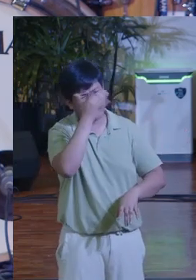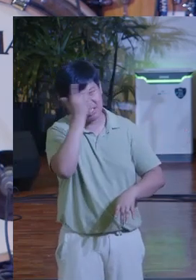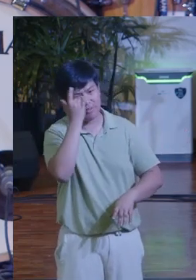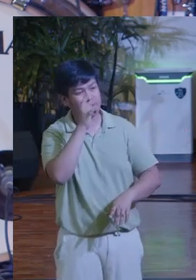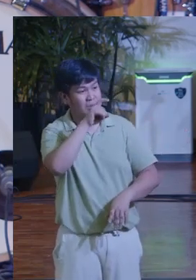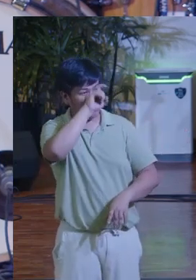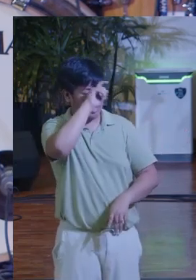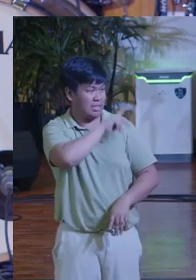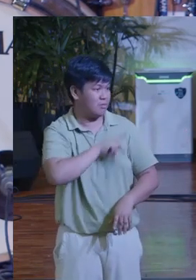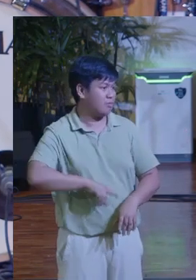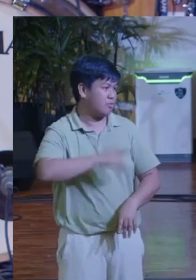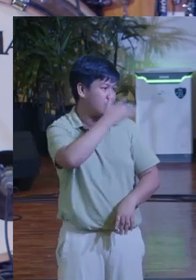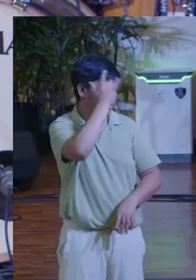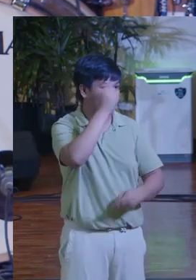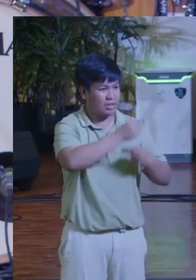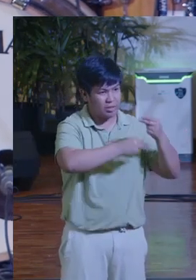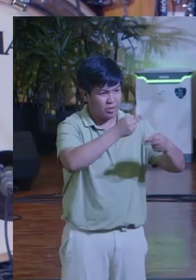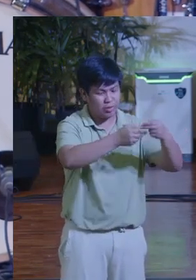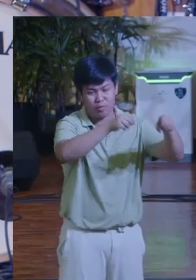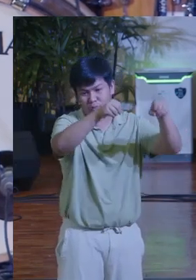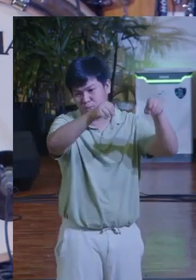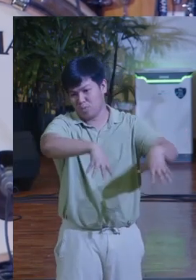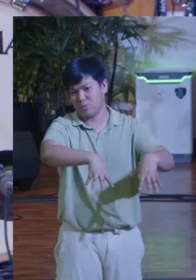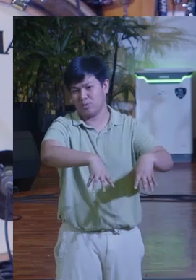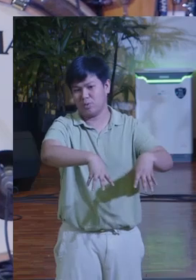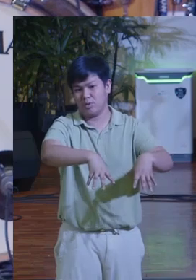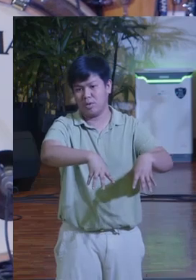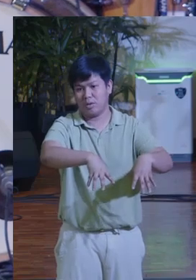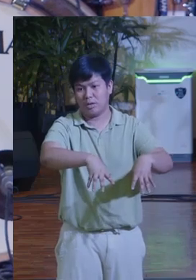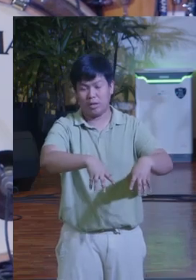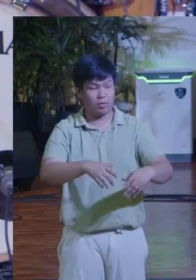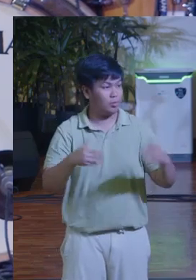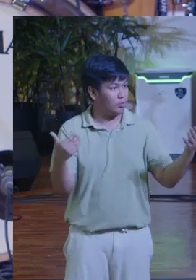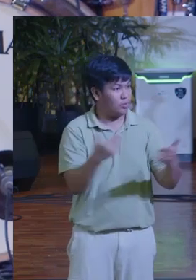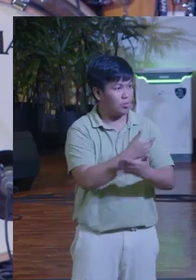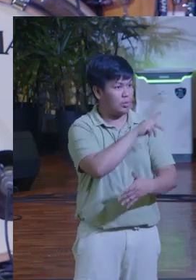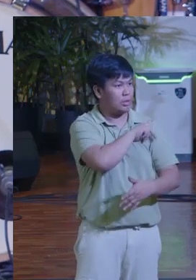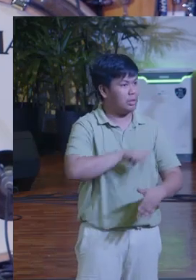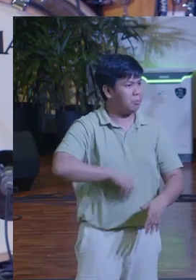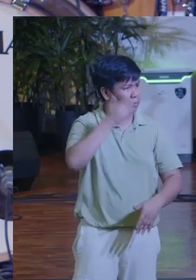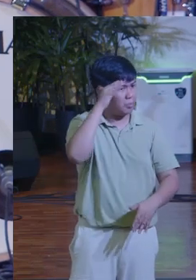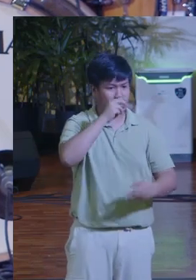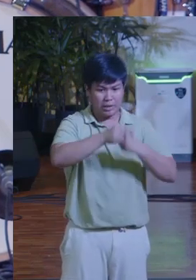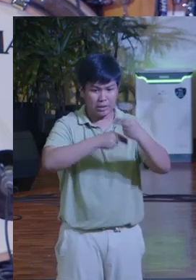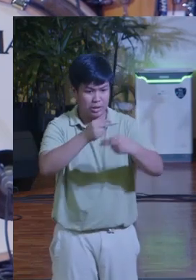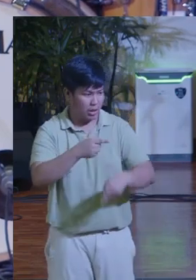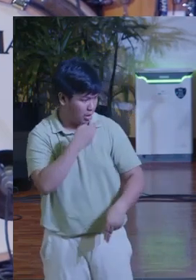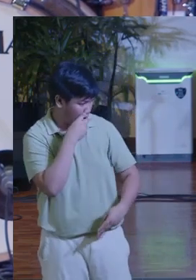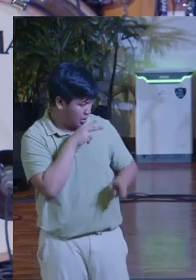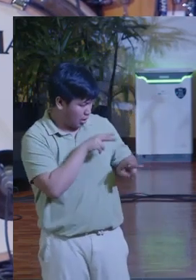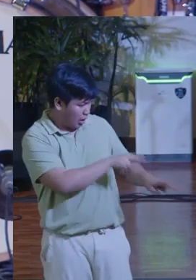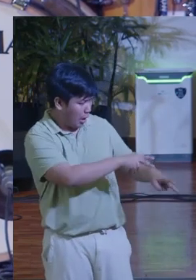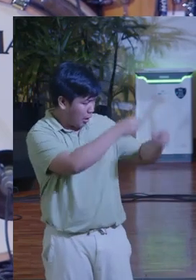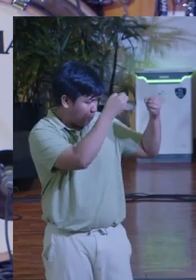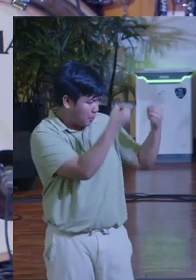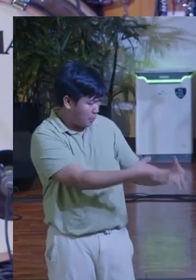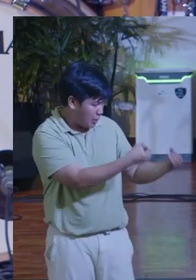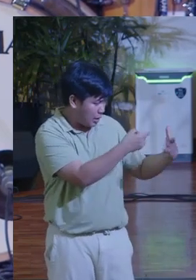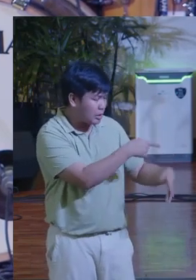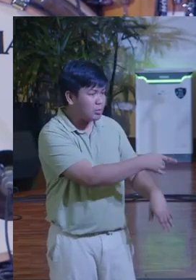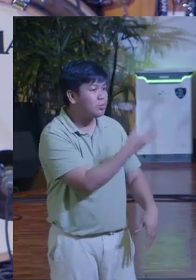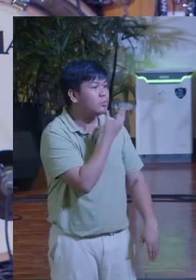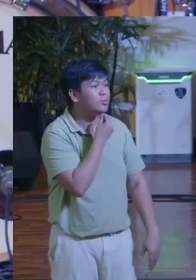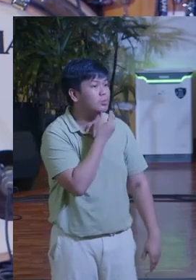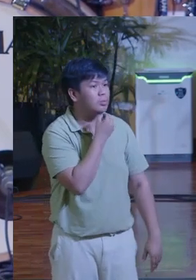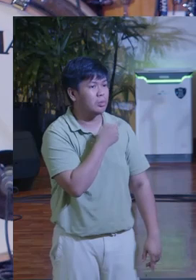sa verse 9, he said to his people, behold, the people of Israel are too many and too mighty